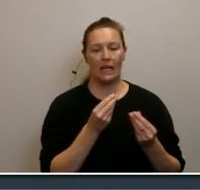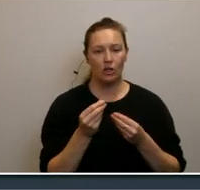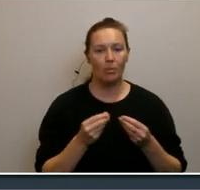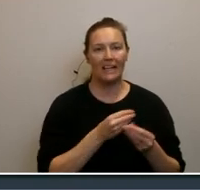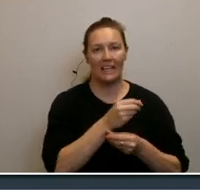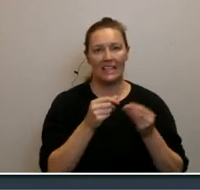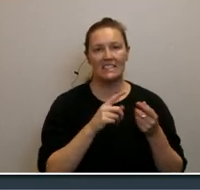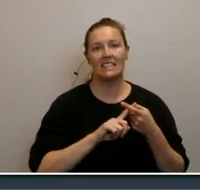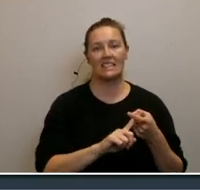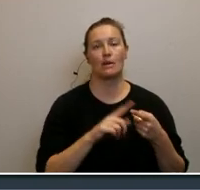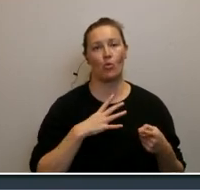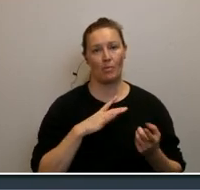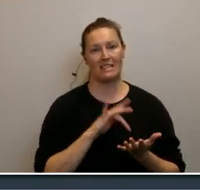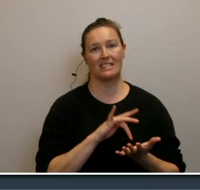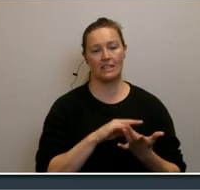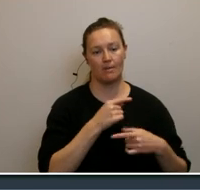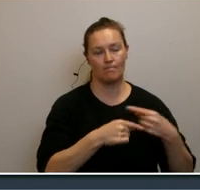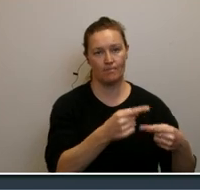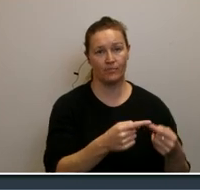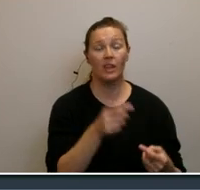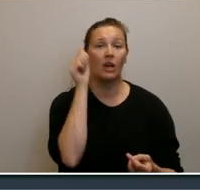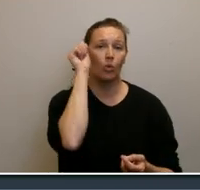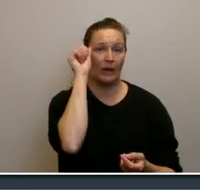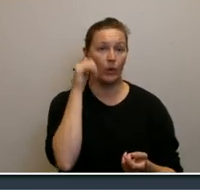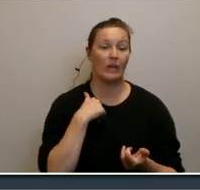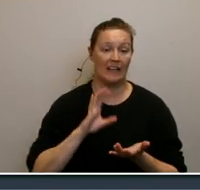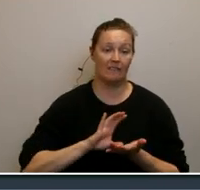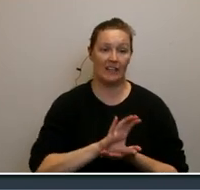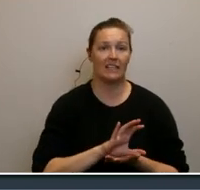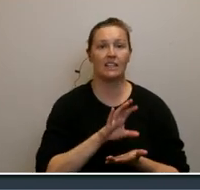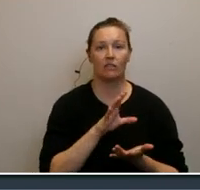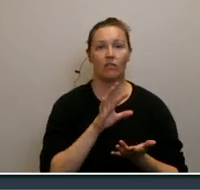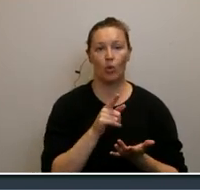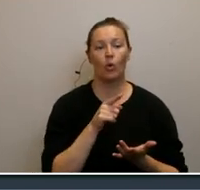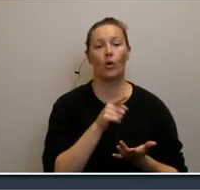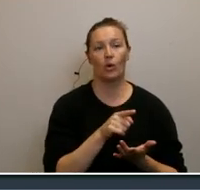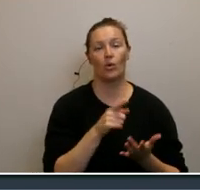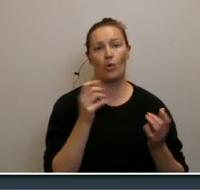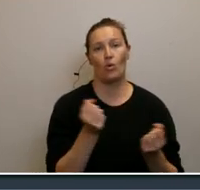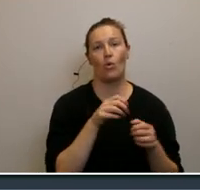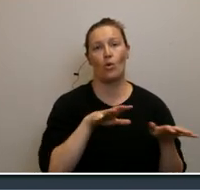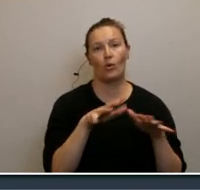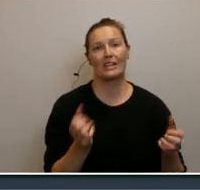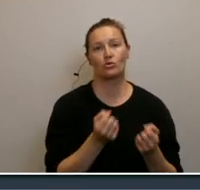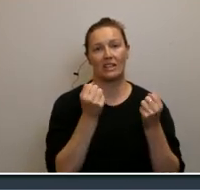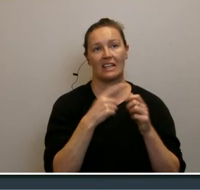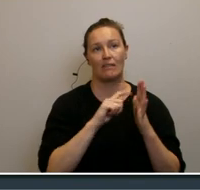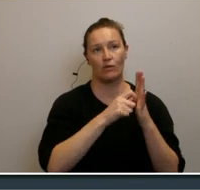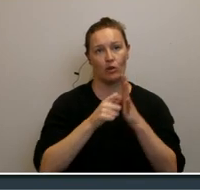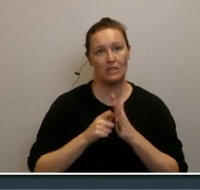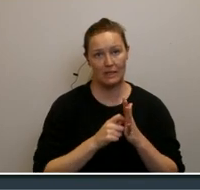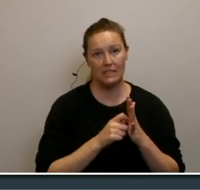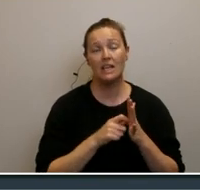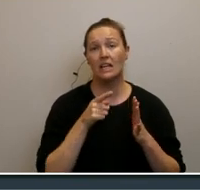centre. We recognise funding is required for earthquake strengthening and refurbishment. This building